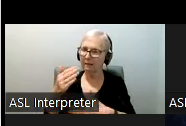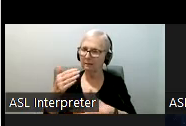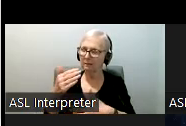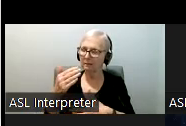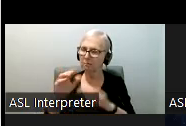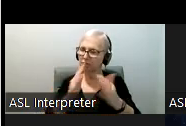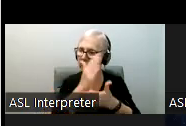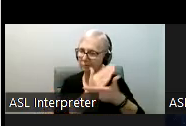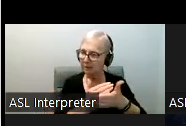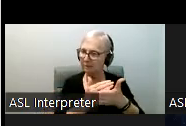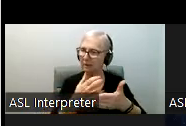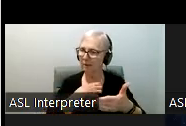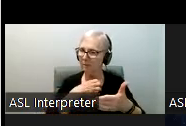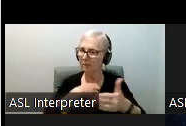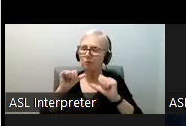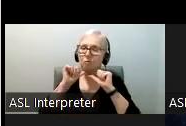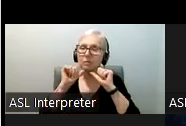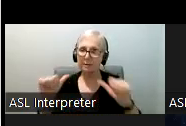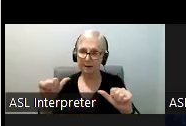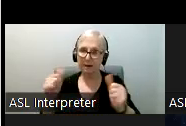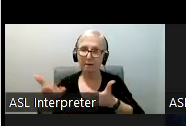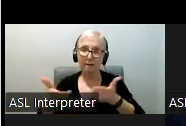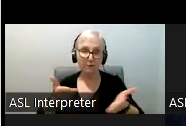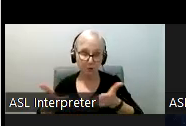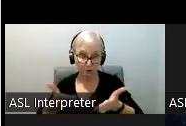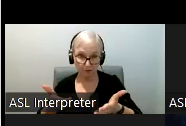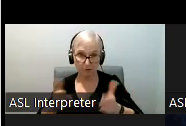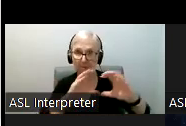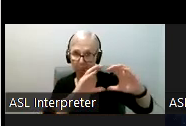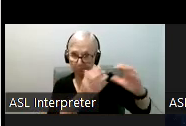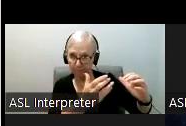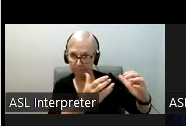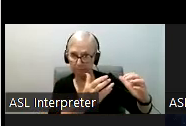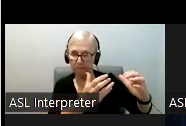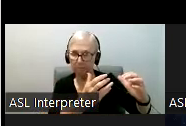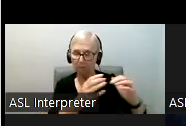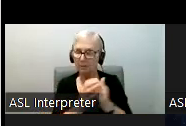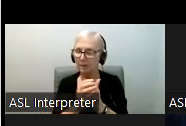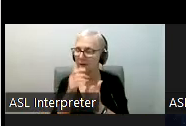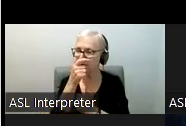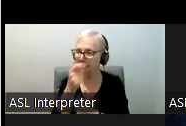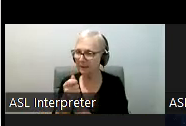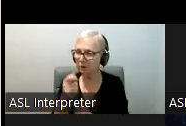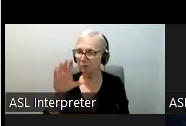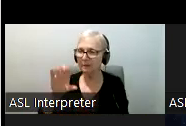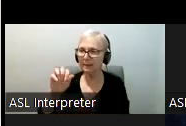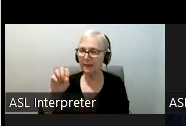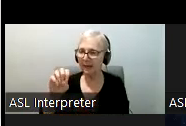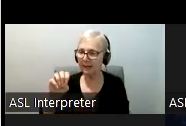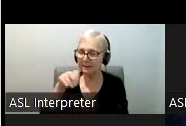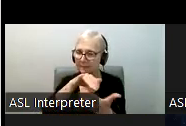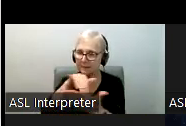that were in regard to denials of service. And I think this was a really interesting case study for us. We were able